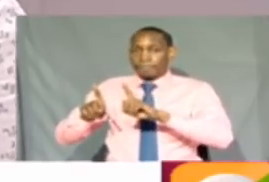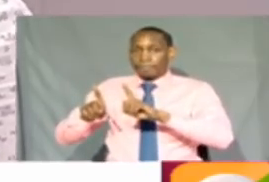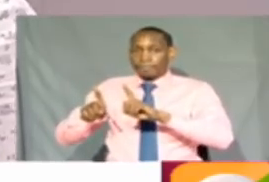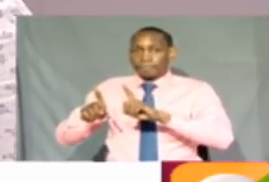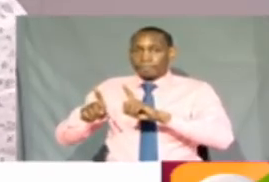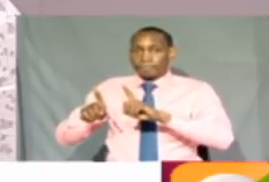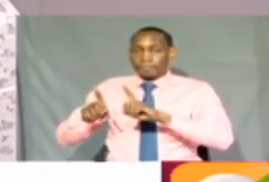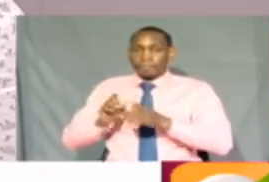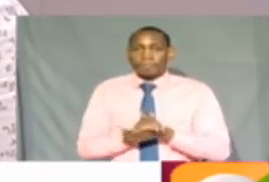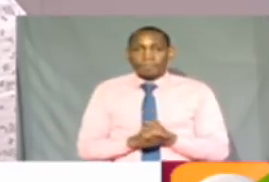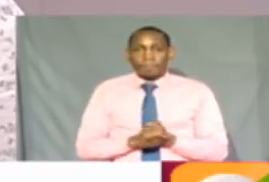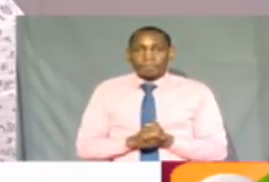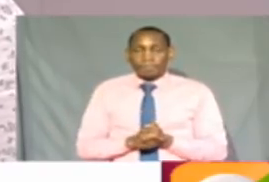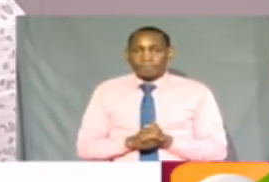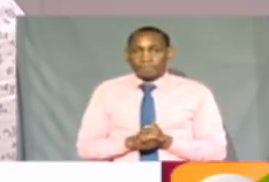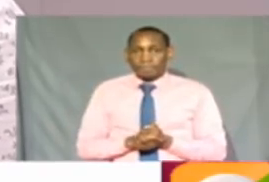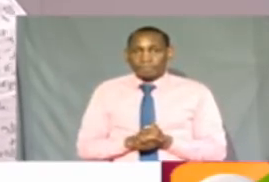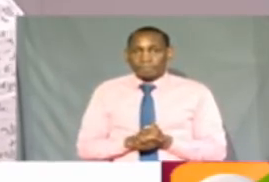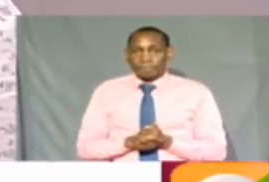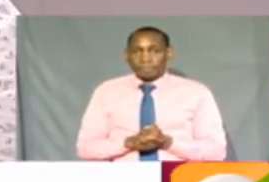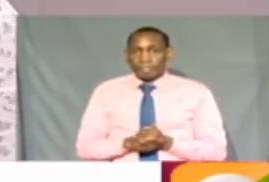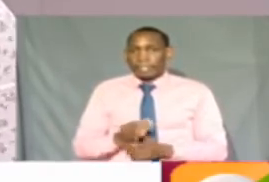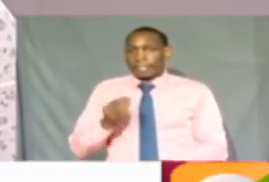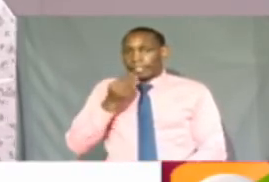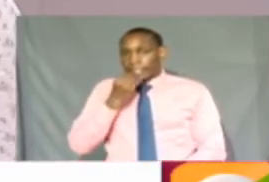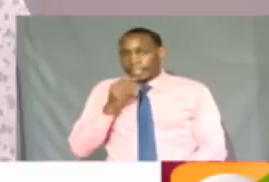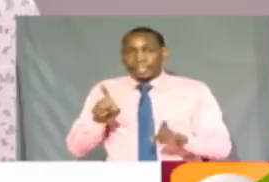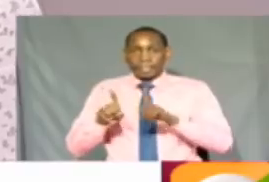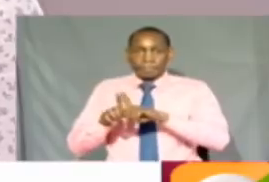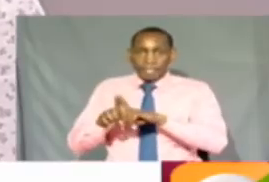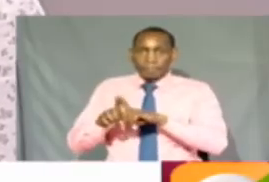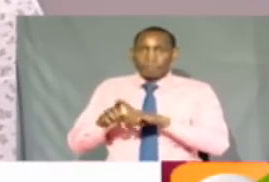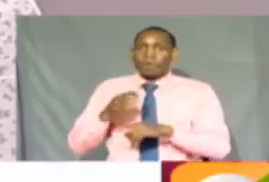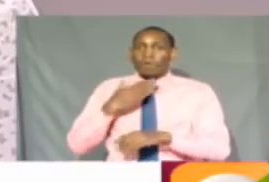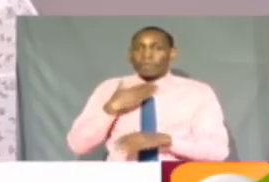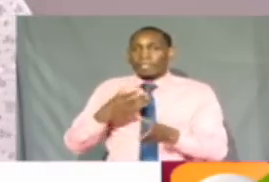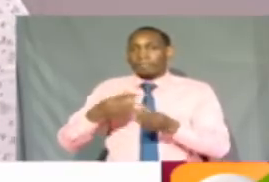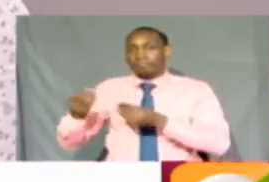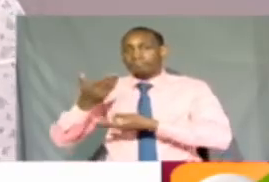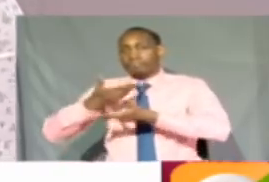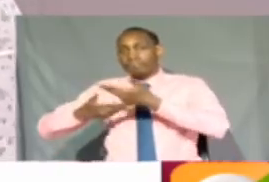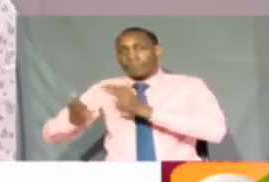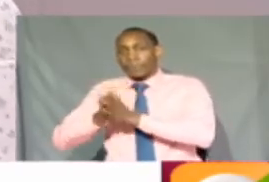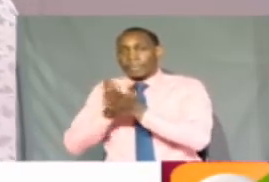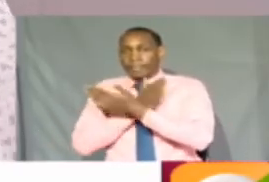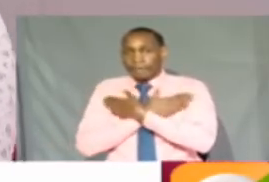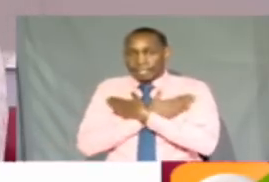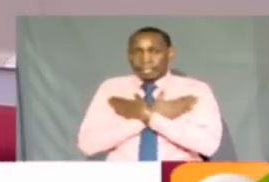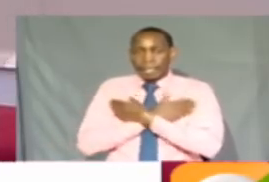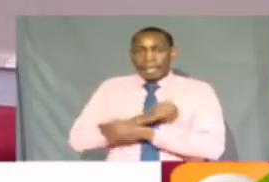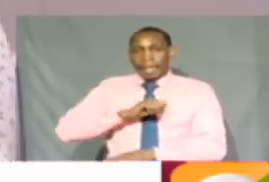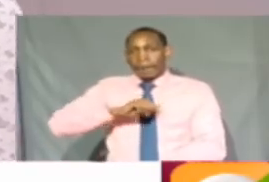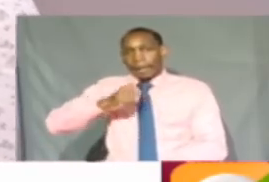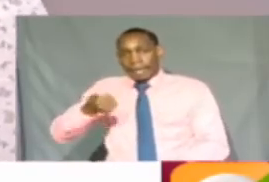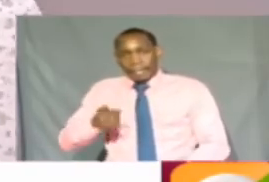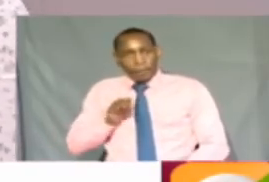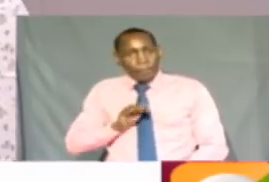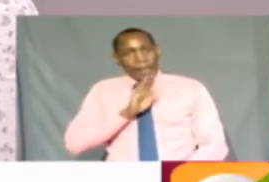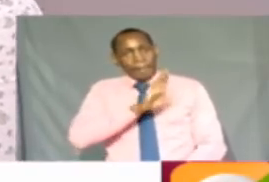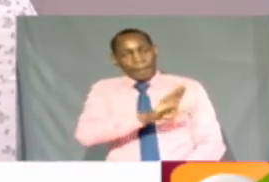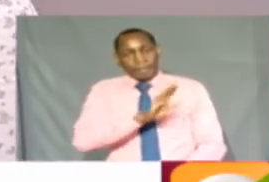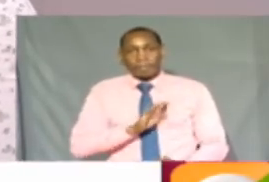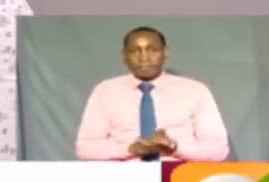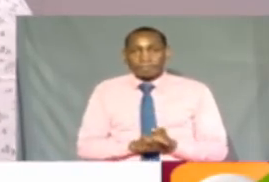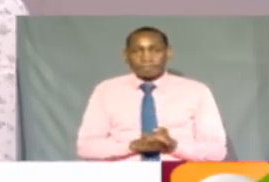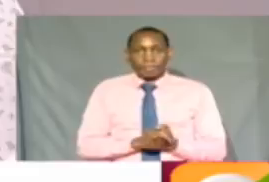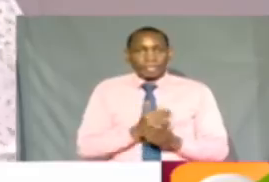presentable. You're eating. Nairobi is not cheap, is it? You're eating, you're trying once in a while to go out with your friends. Now, there's another human being who's not